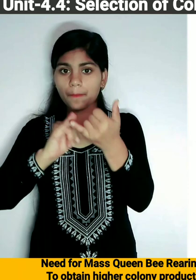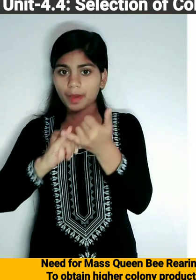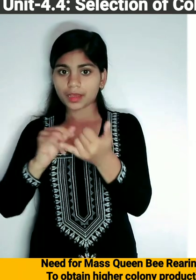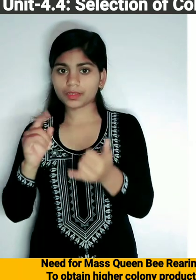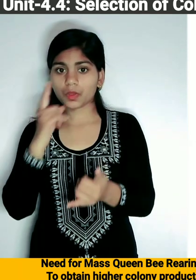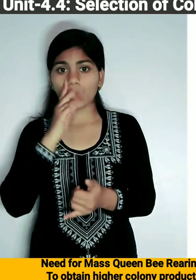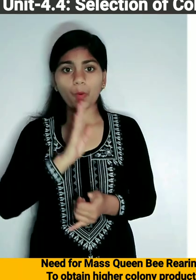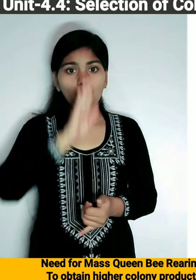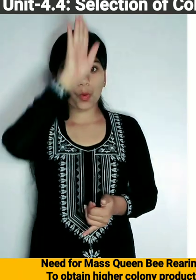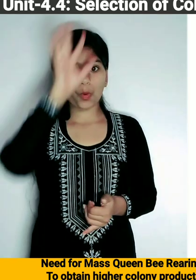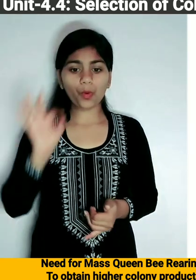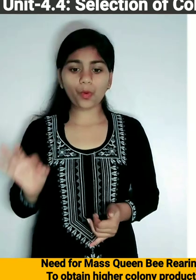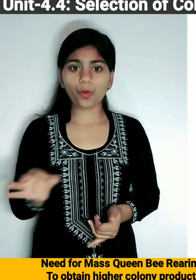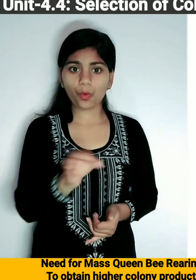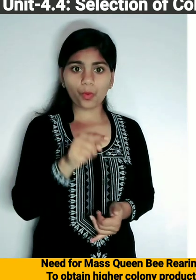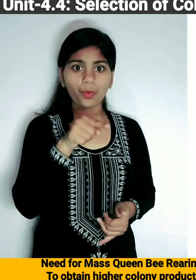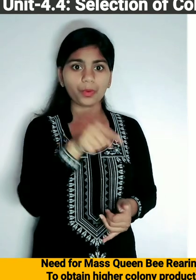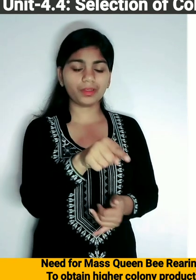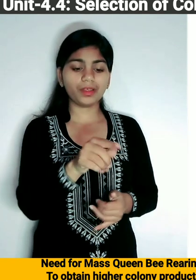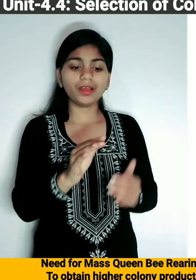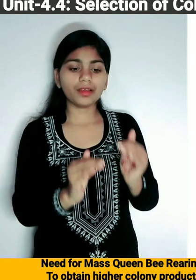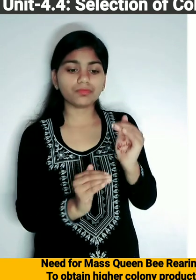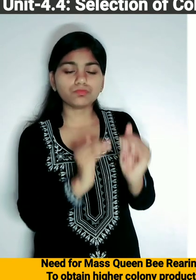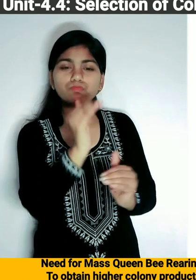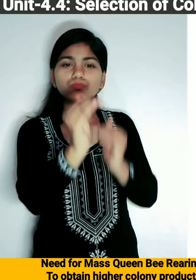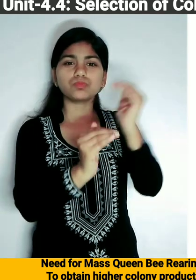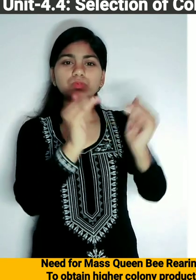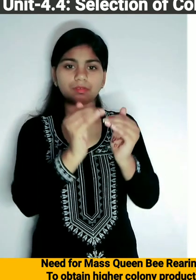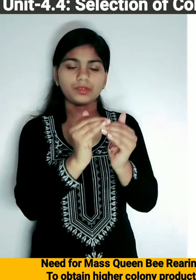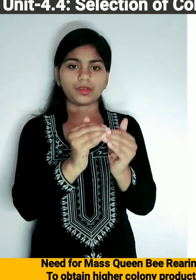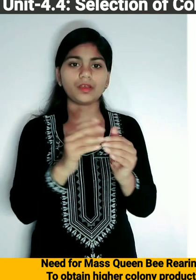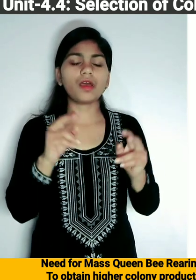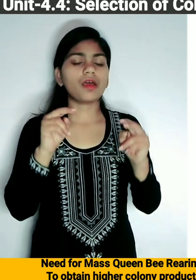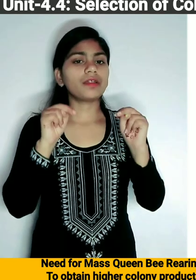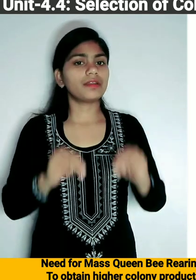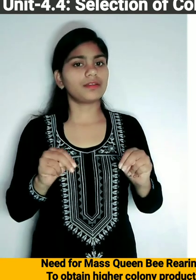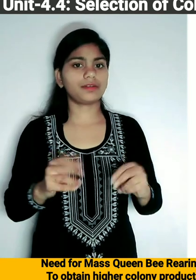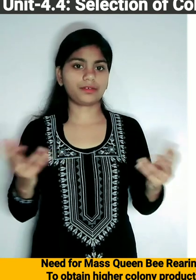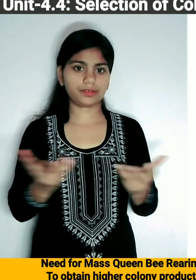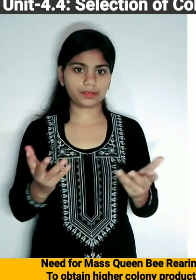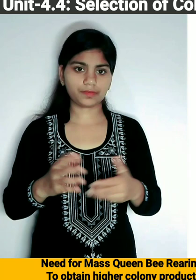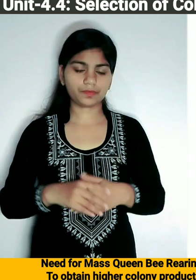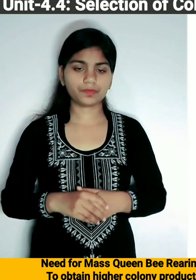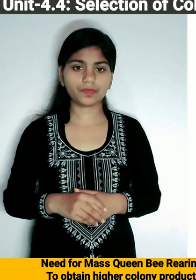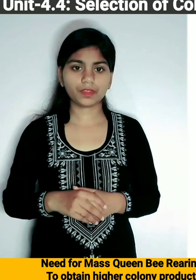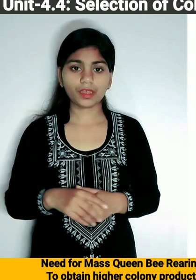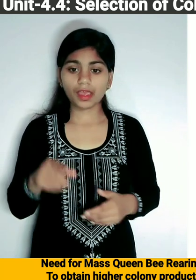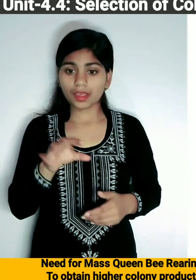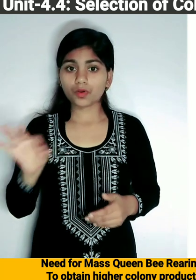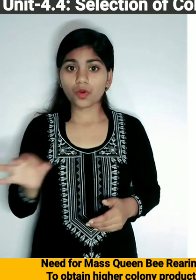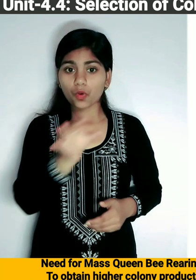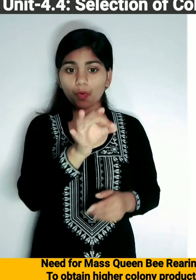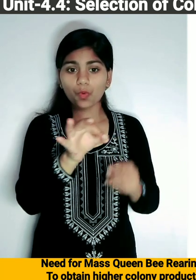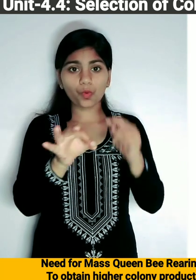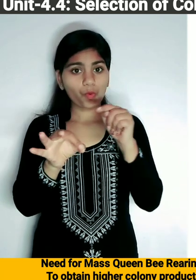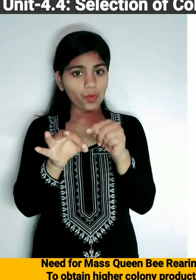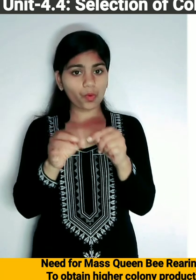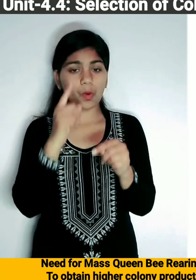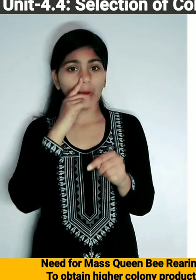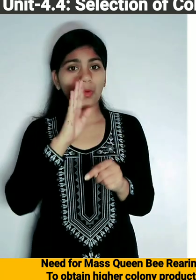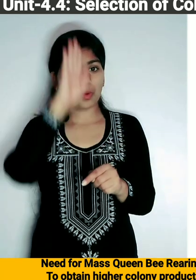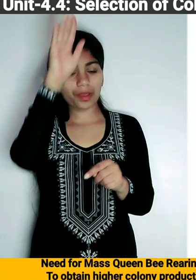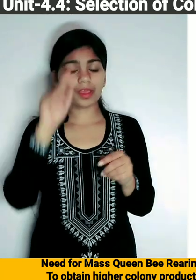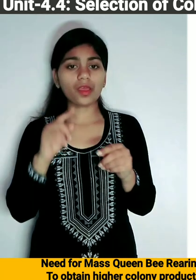Need for mass queen bee rearing. The performance of honeybees depends upon the qualities